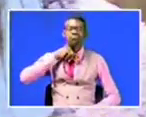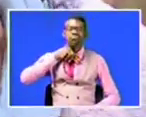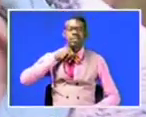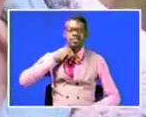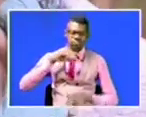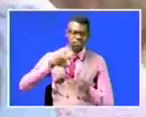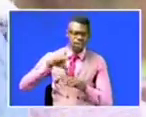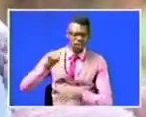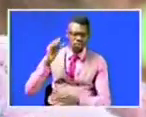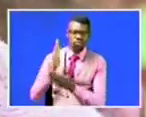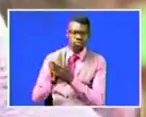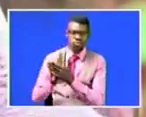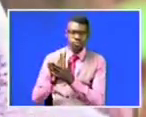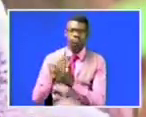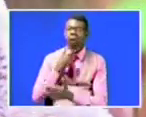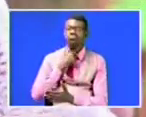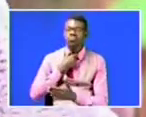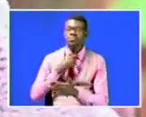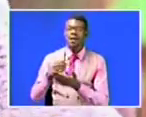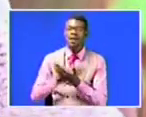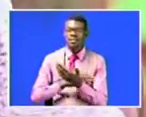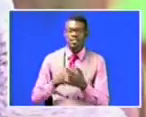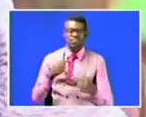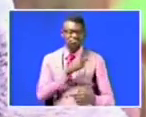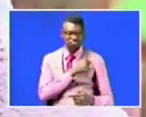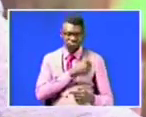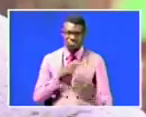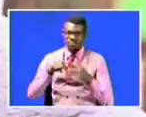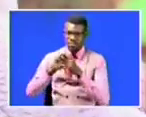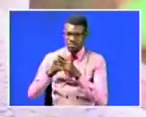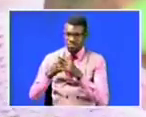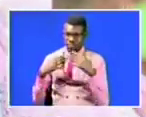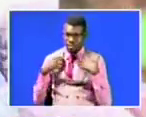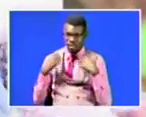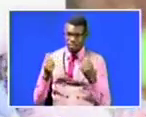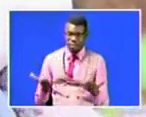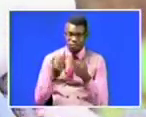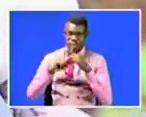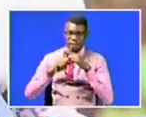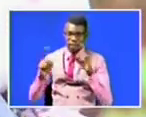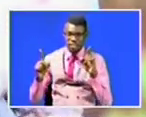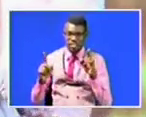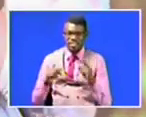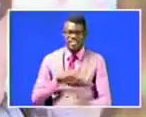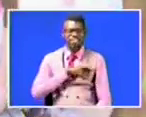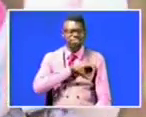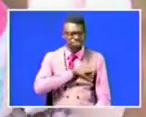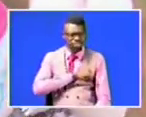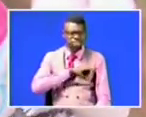cancer and immediately put on treatment. Her health has now improved, although she has to endure excruciating